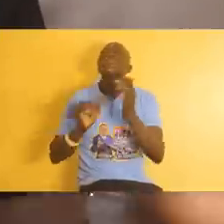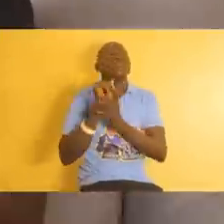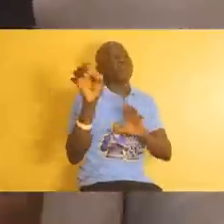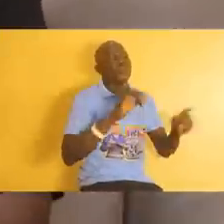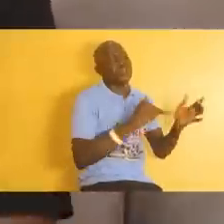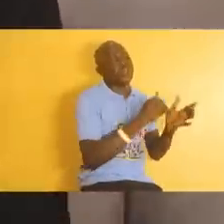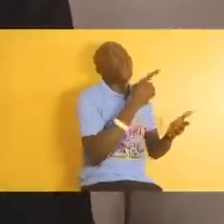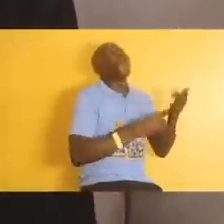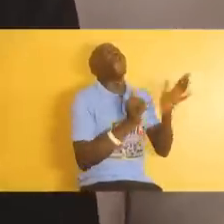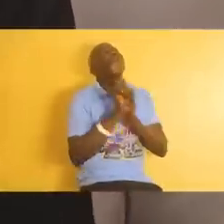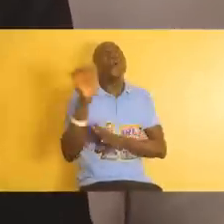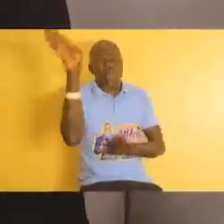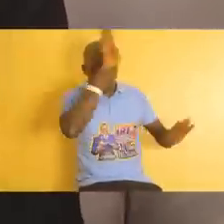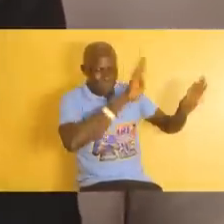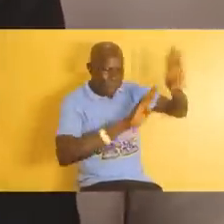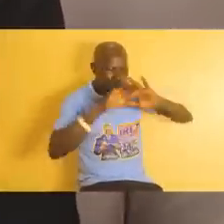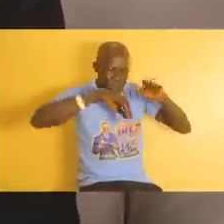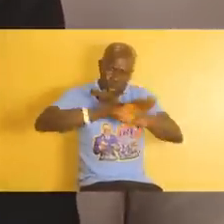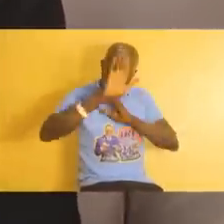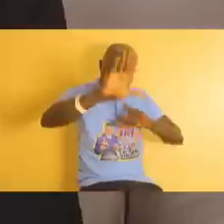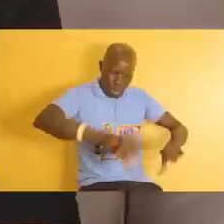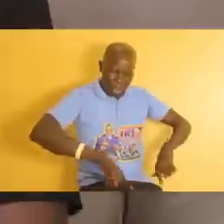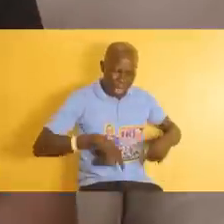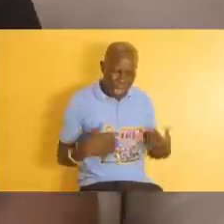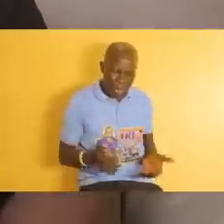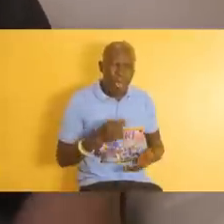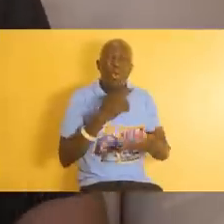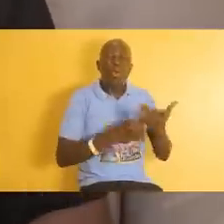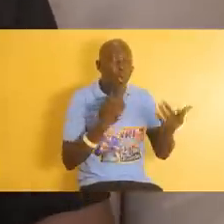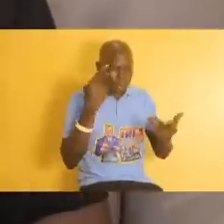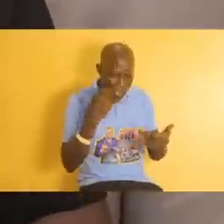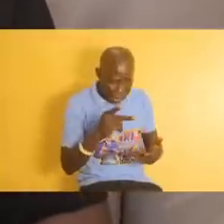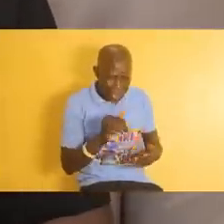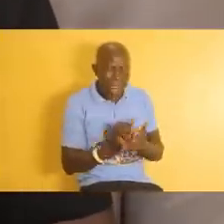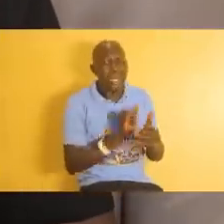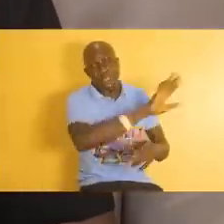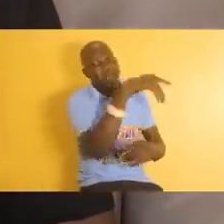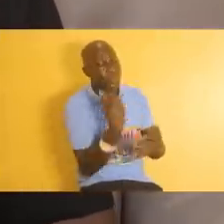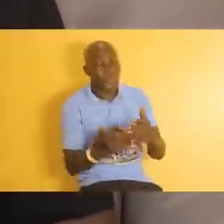it desolate? What is that thing raging in your life? Let's examine the book of